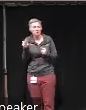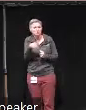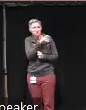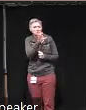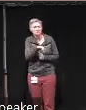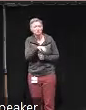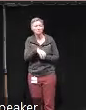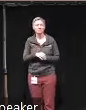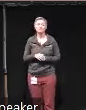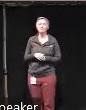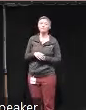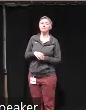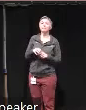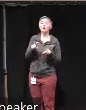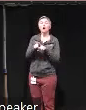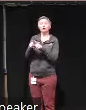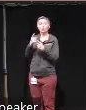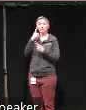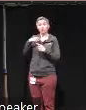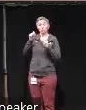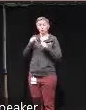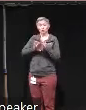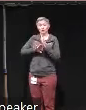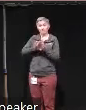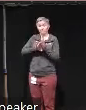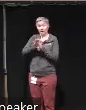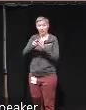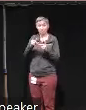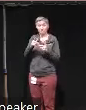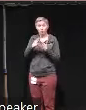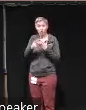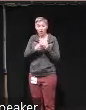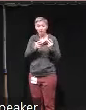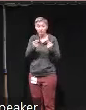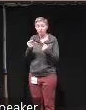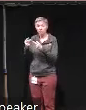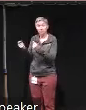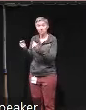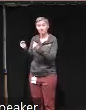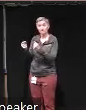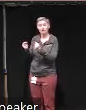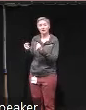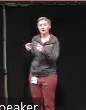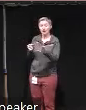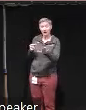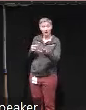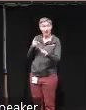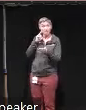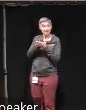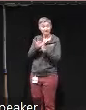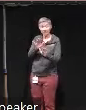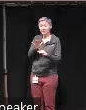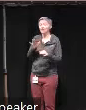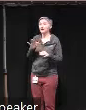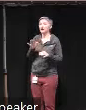being able to develop our programs rapidly, that, believe it or not, we've been spared of some of the